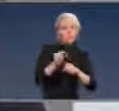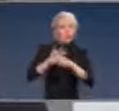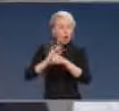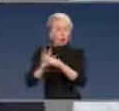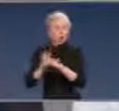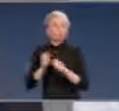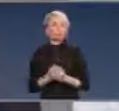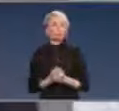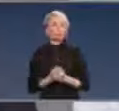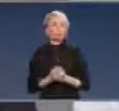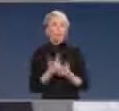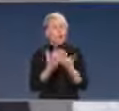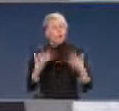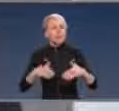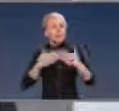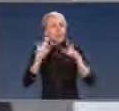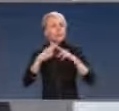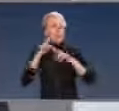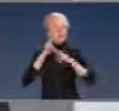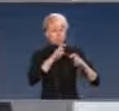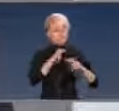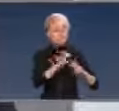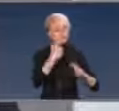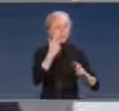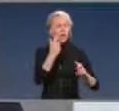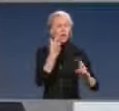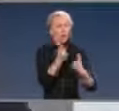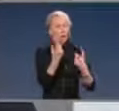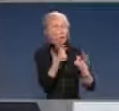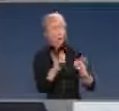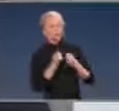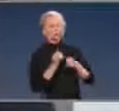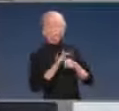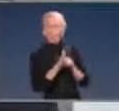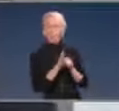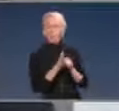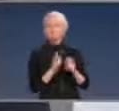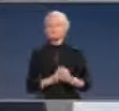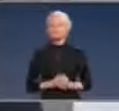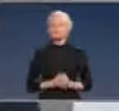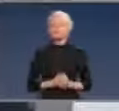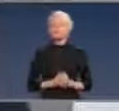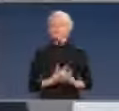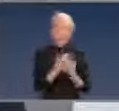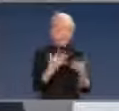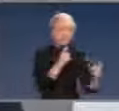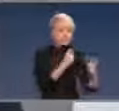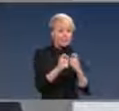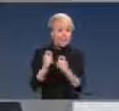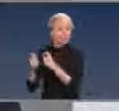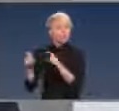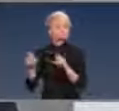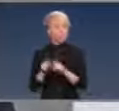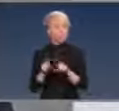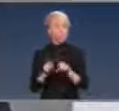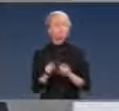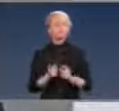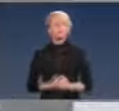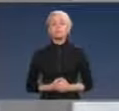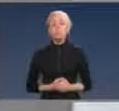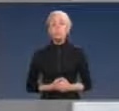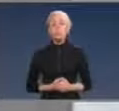known contacts, and then isolation and testing of those. Our testing regime remains very strong, but and particularly